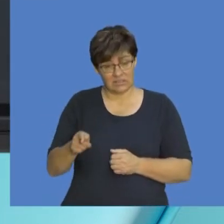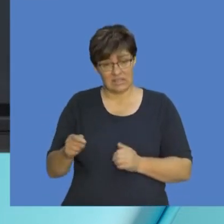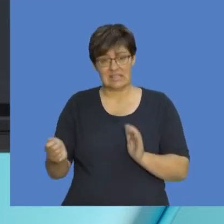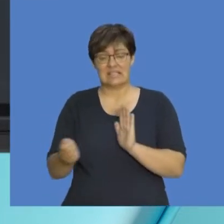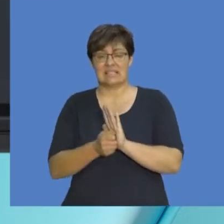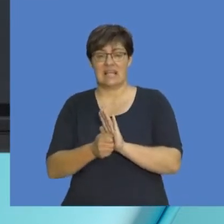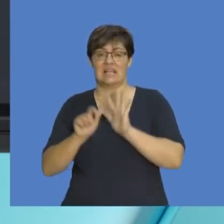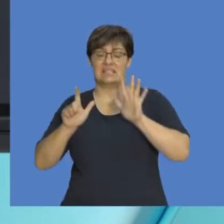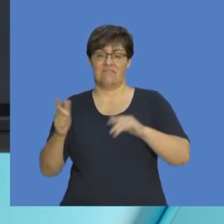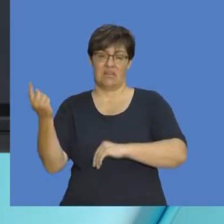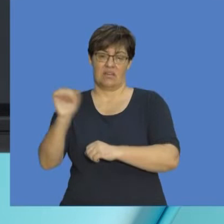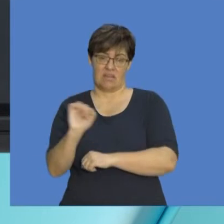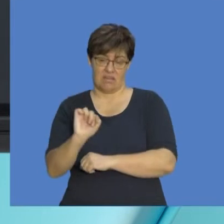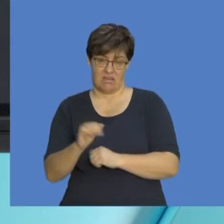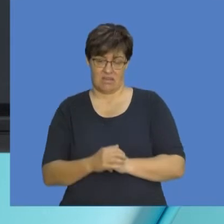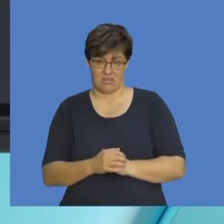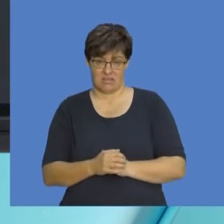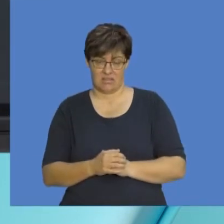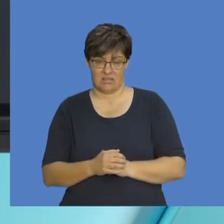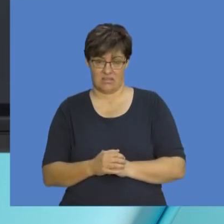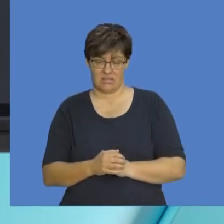Jamie will sell 7 cars.